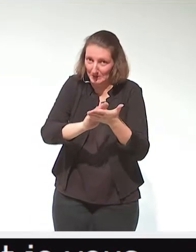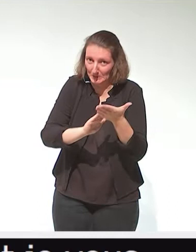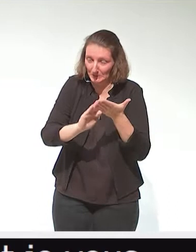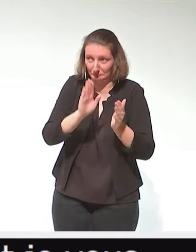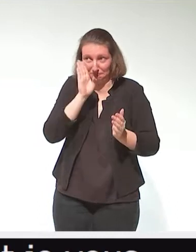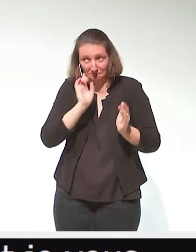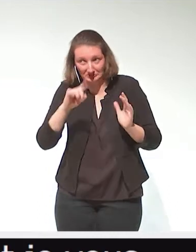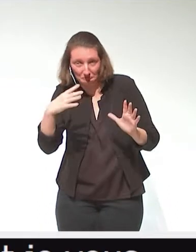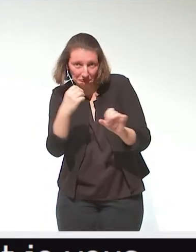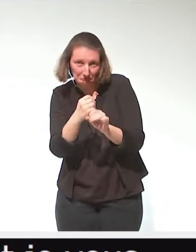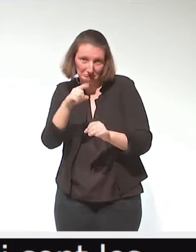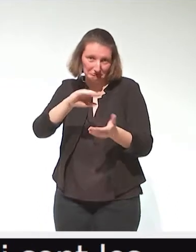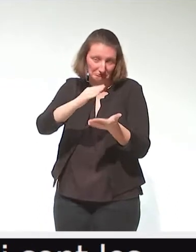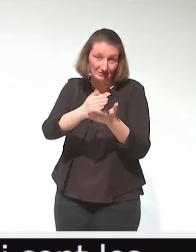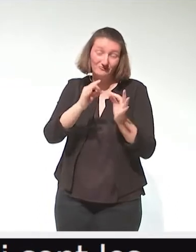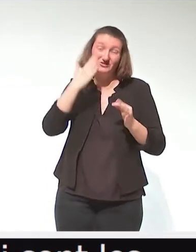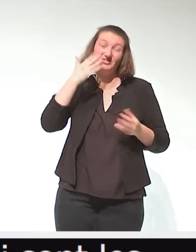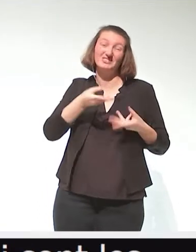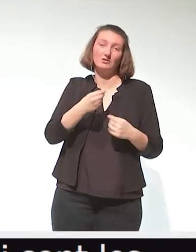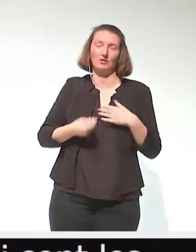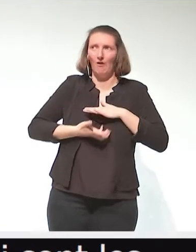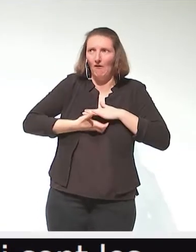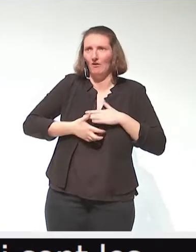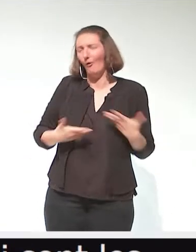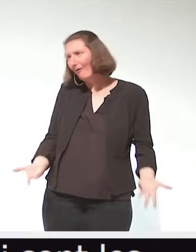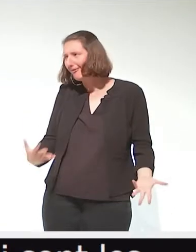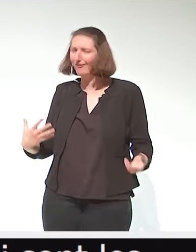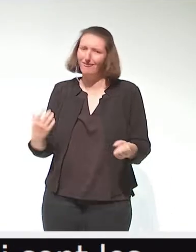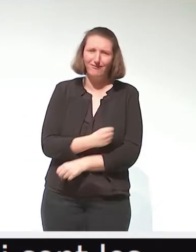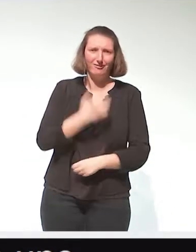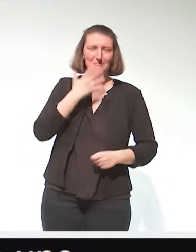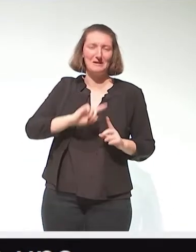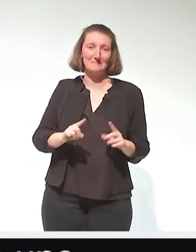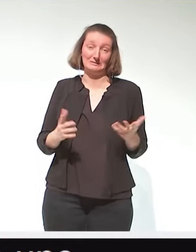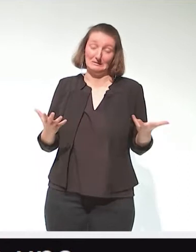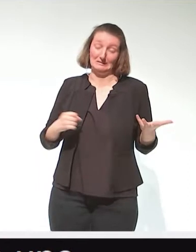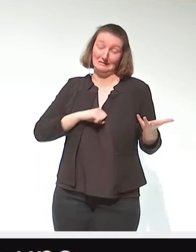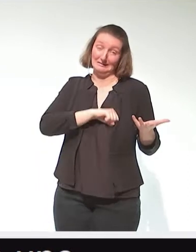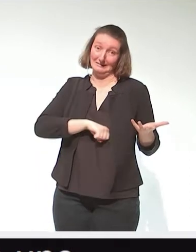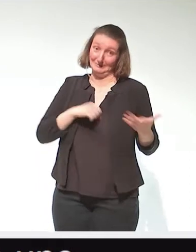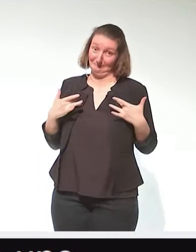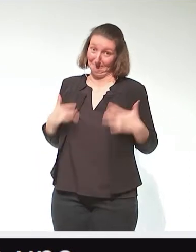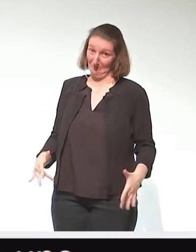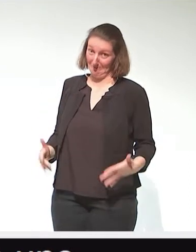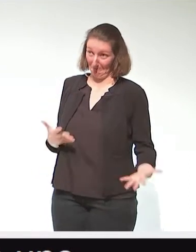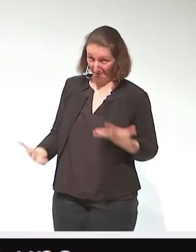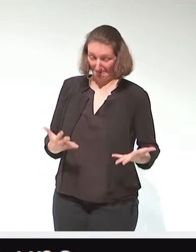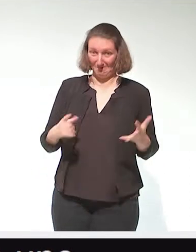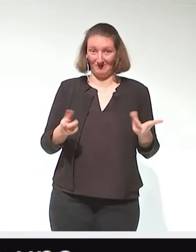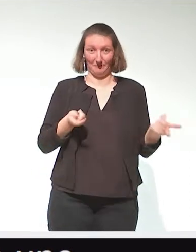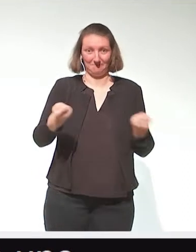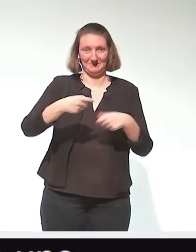have to interrupt an address if it overspills too much. I know it's frustrating because we have so much to say and it's a bit